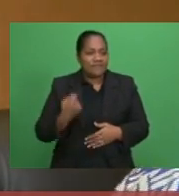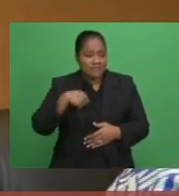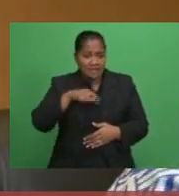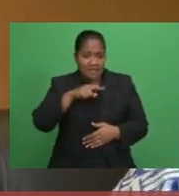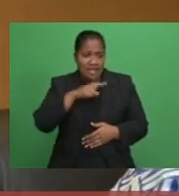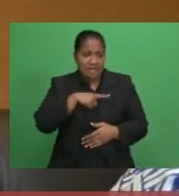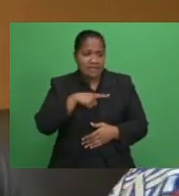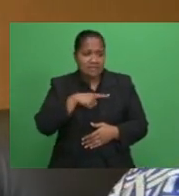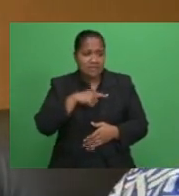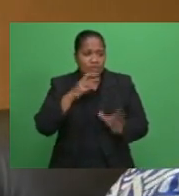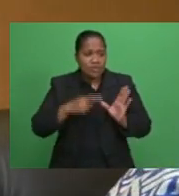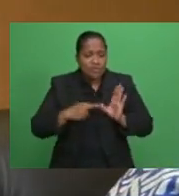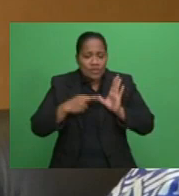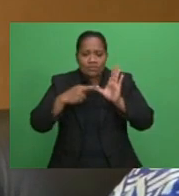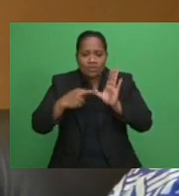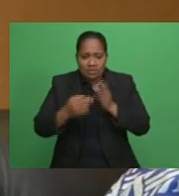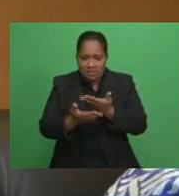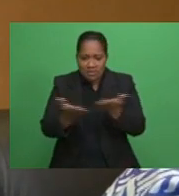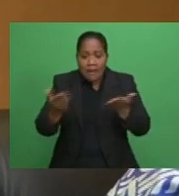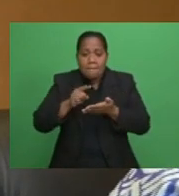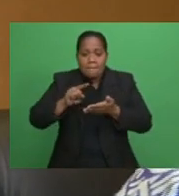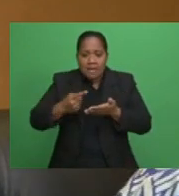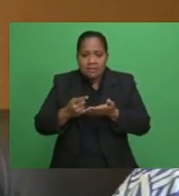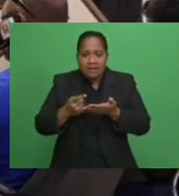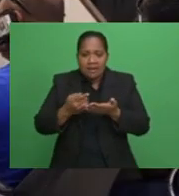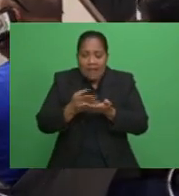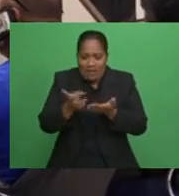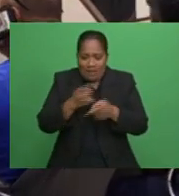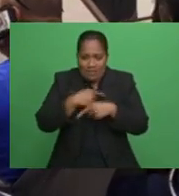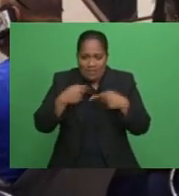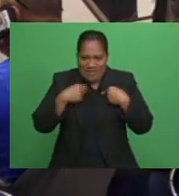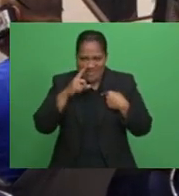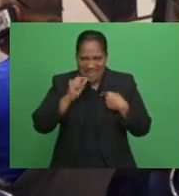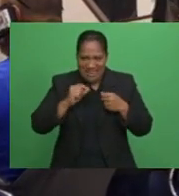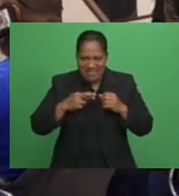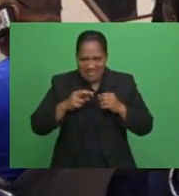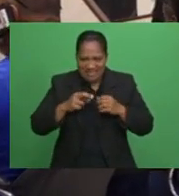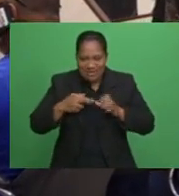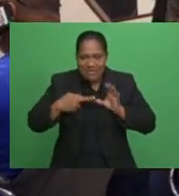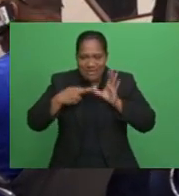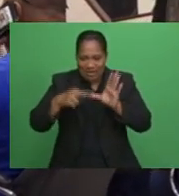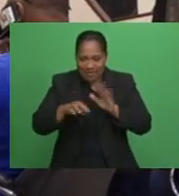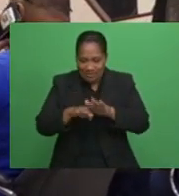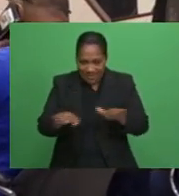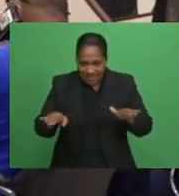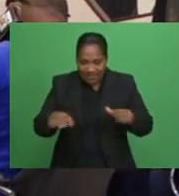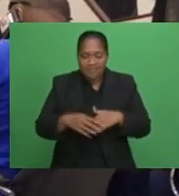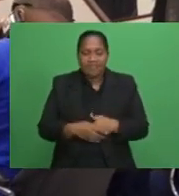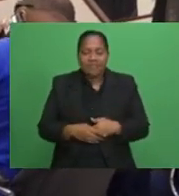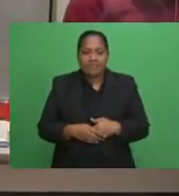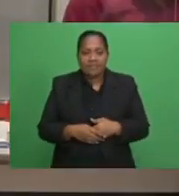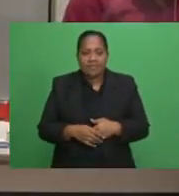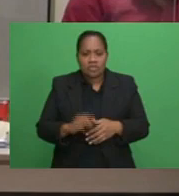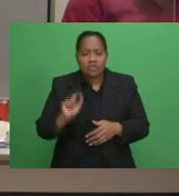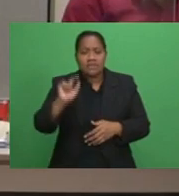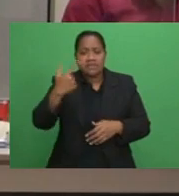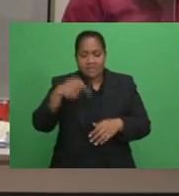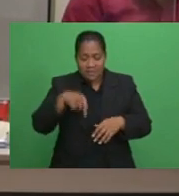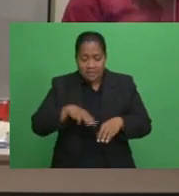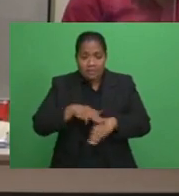it, but in the manner that we can afford. The fund dispersed the second payment on the 7th of this month